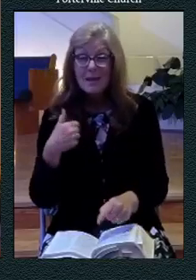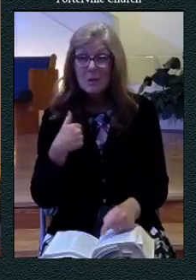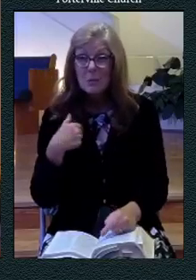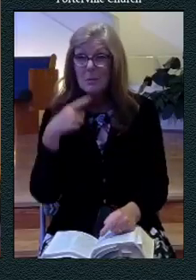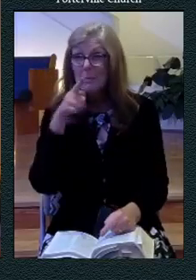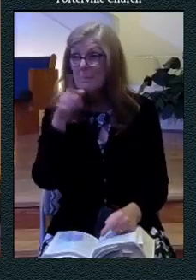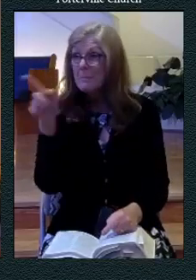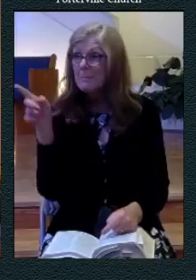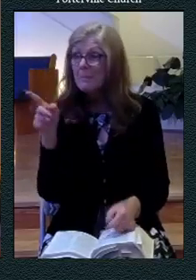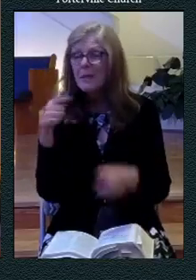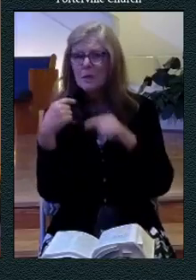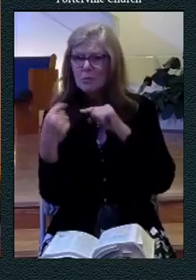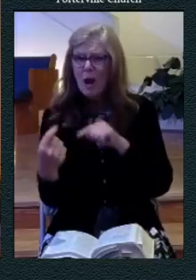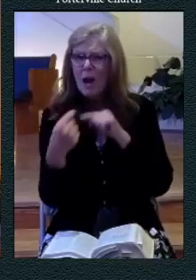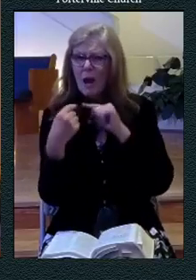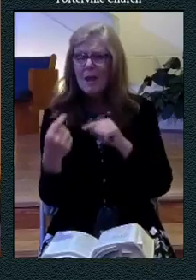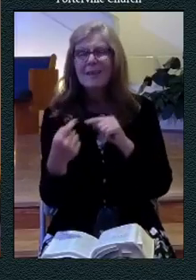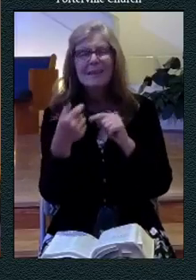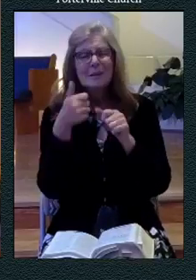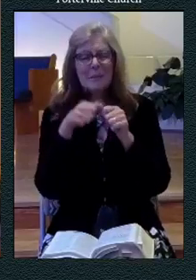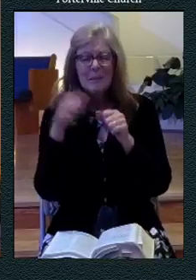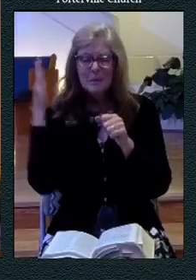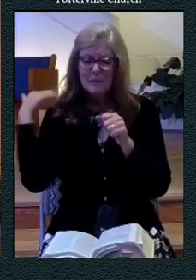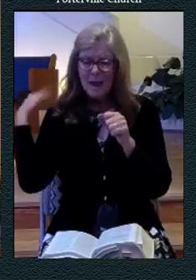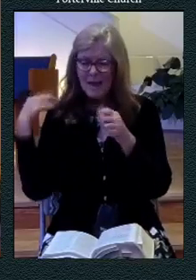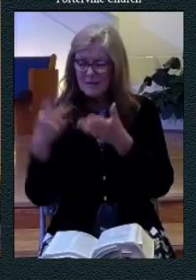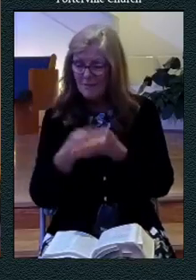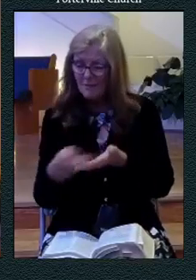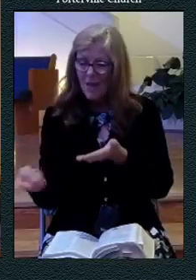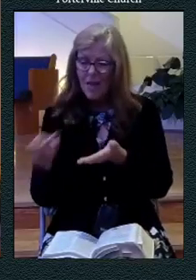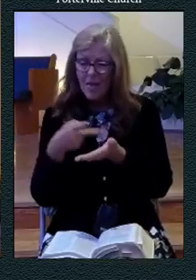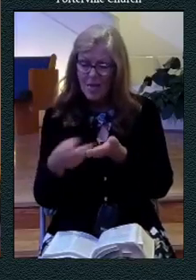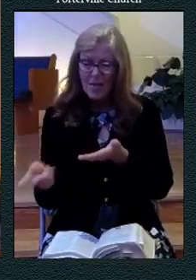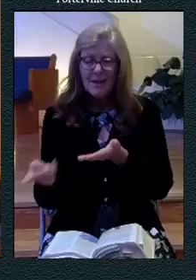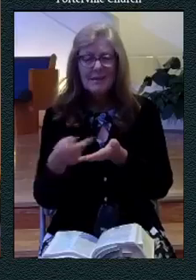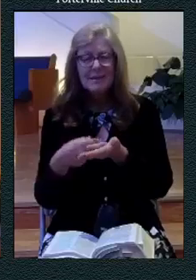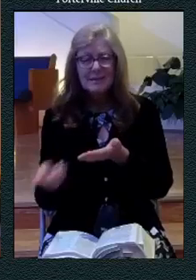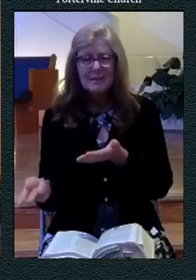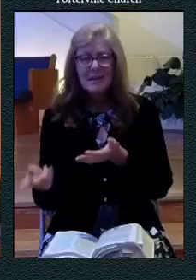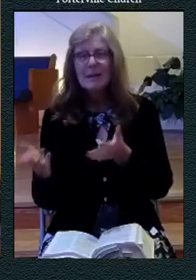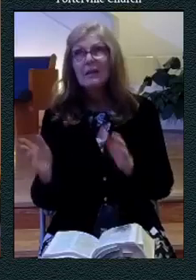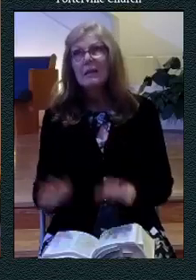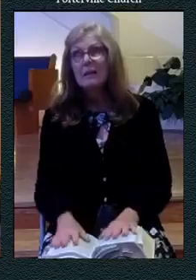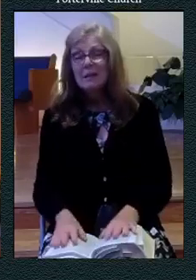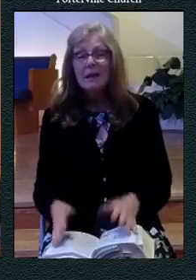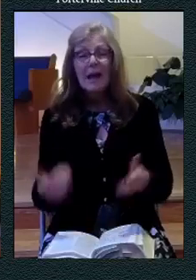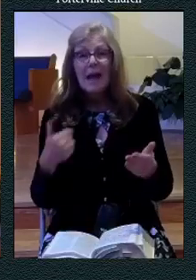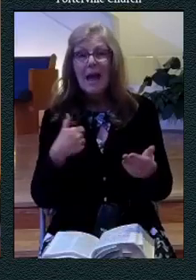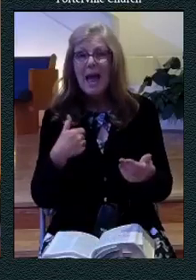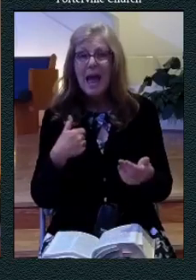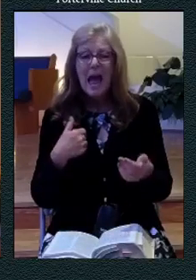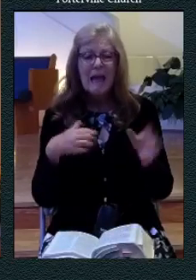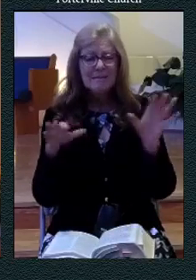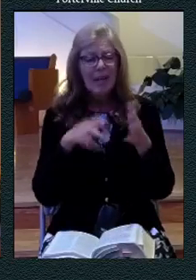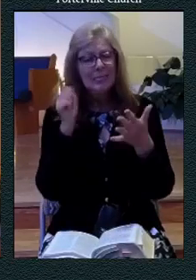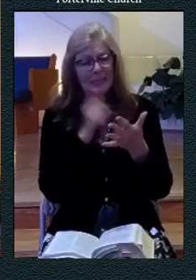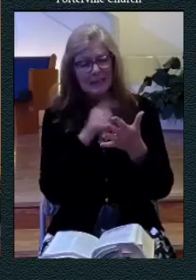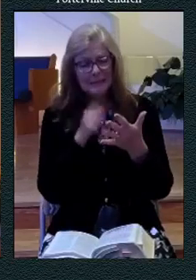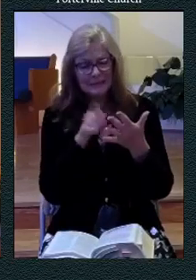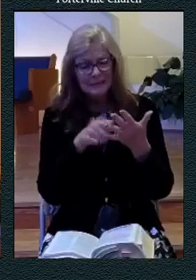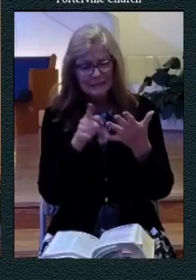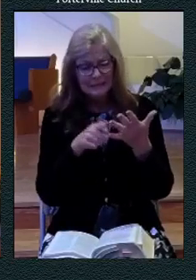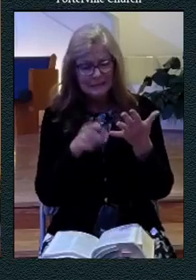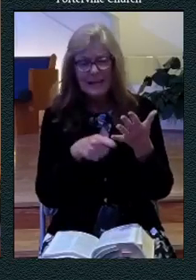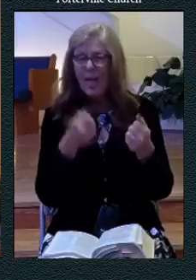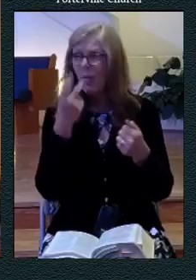with remembrance of failings, with the understanding, oh, I've done this and that, and I can look